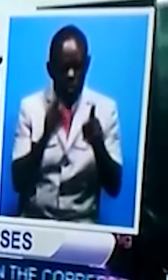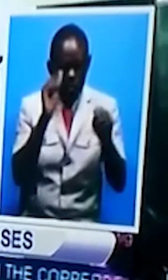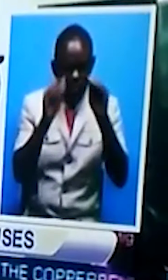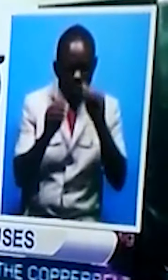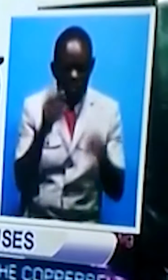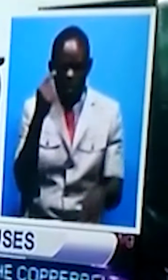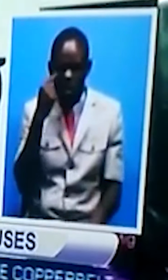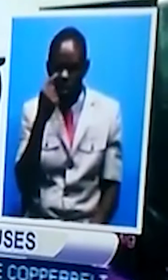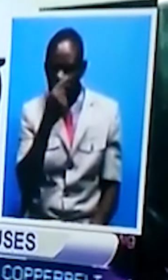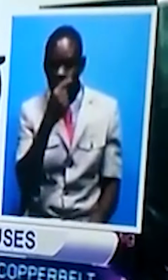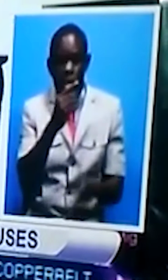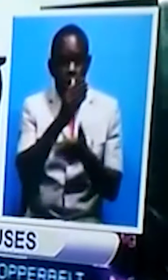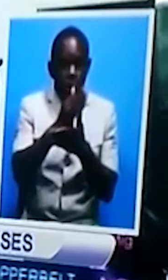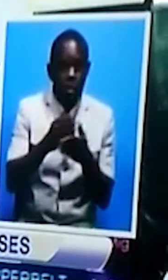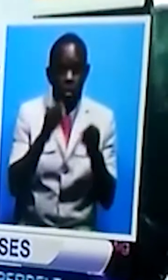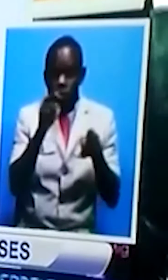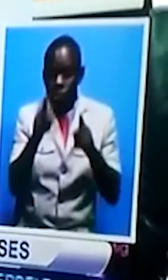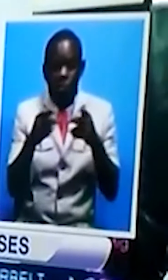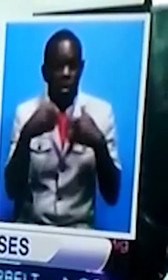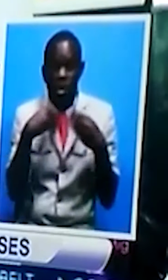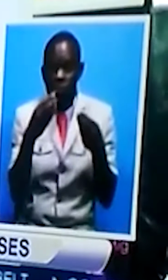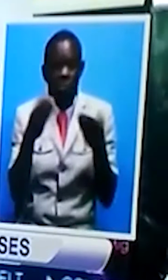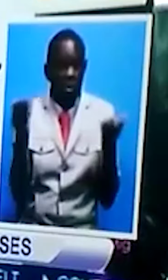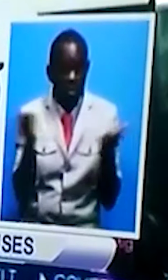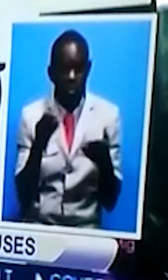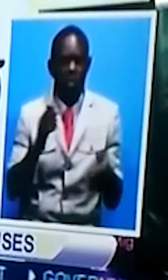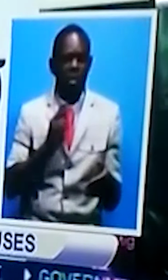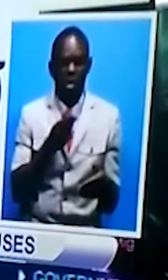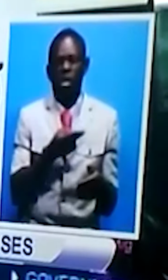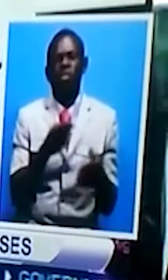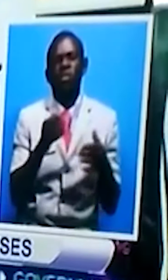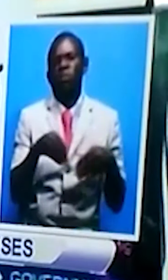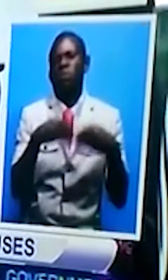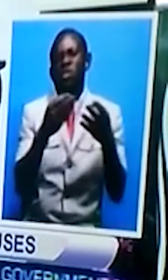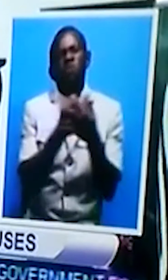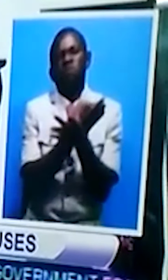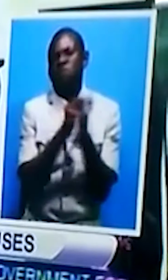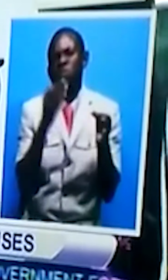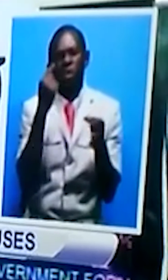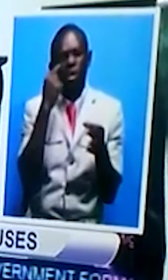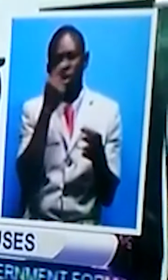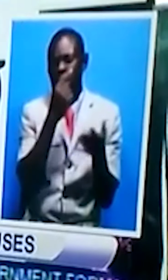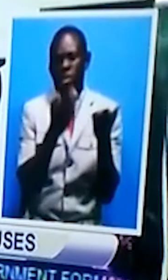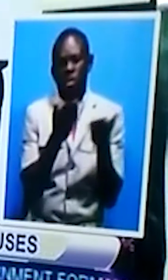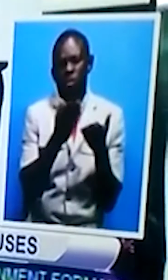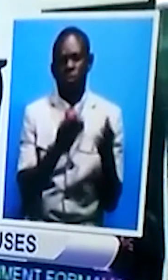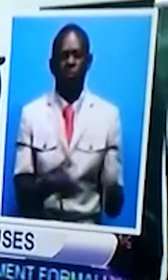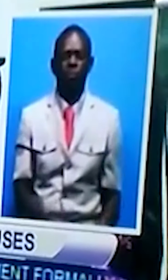to pay for their treatment. That's why we are offering free eye services.